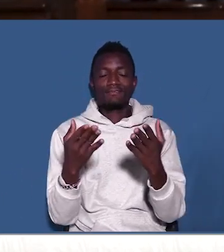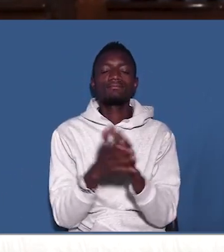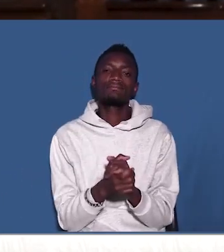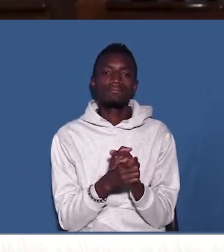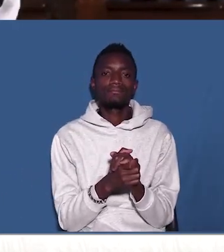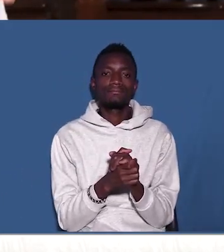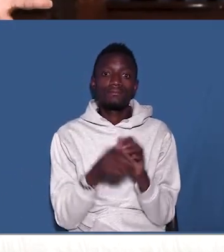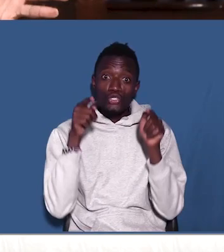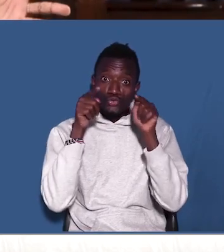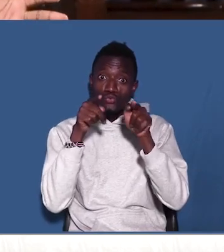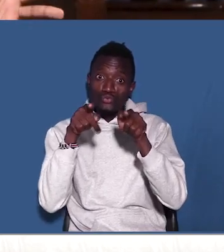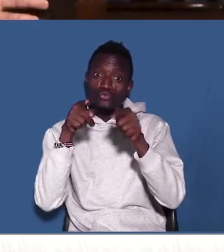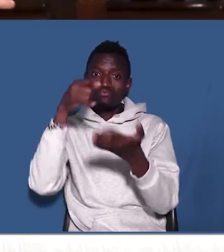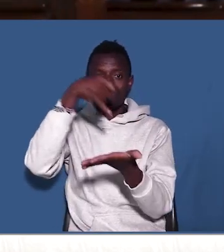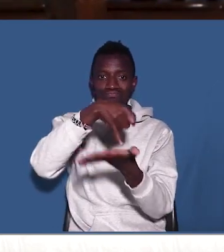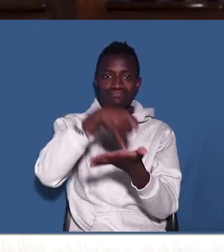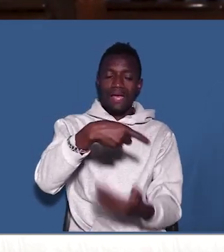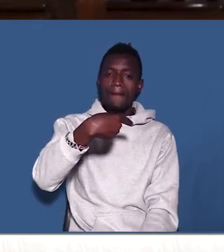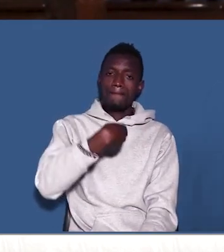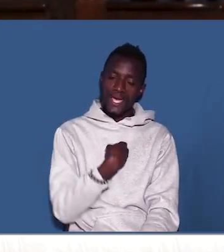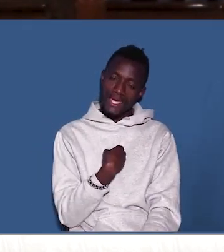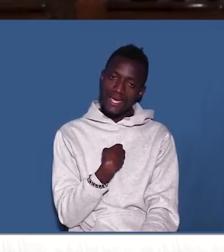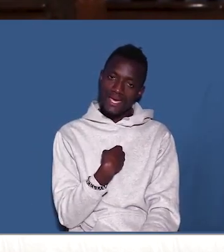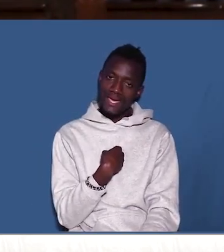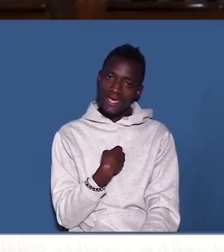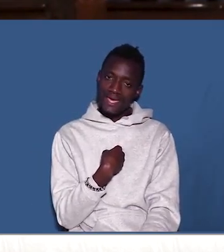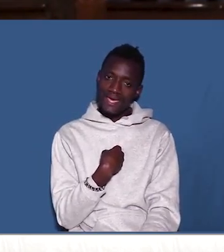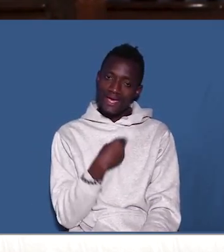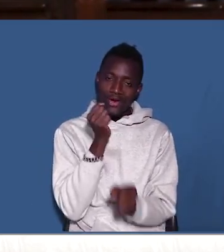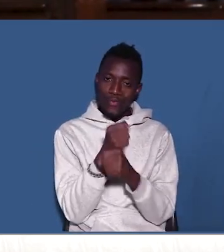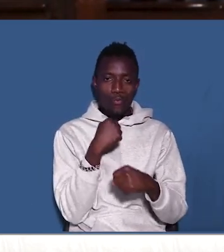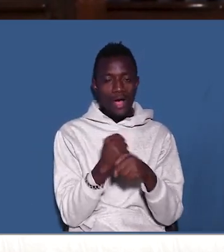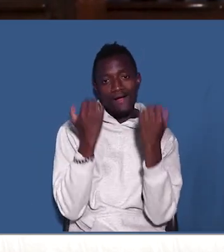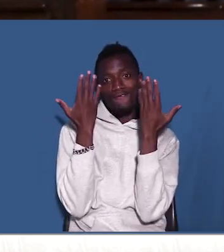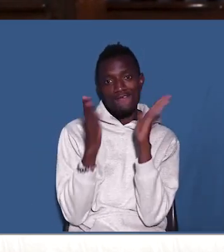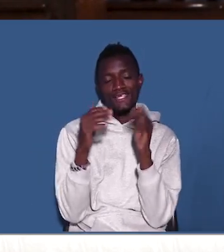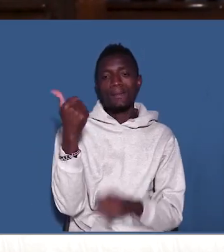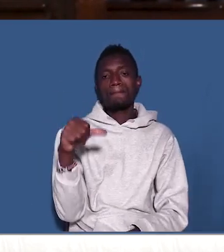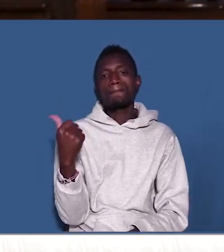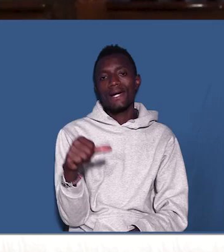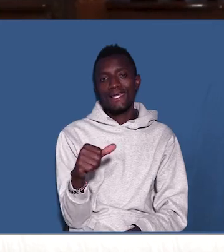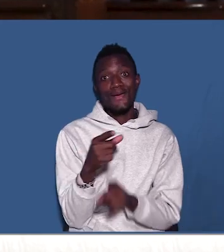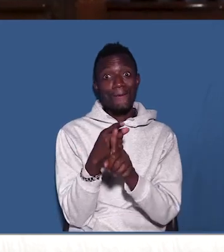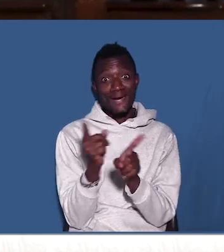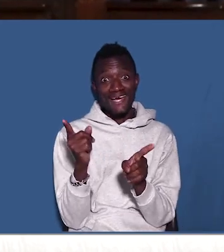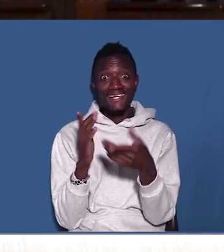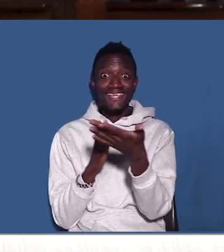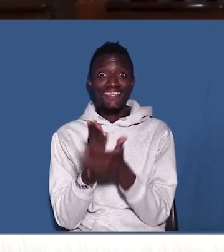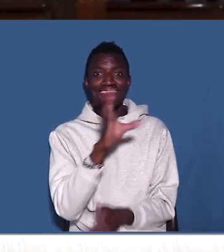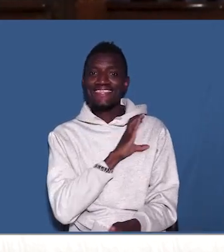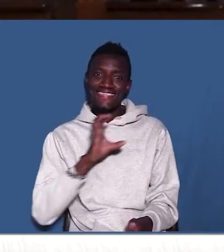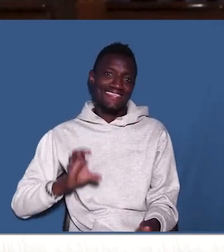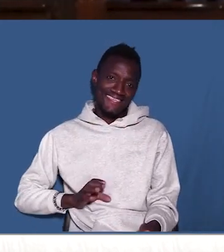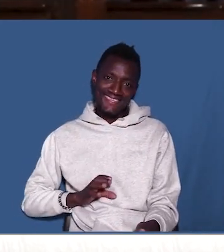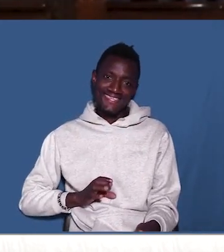You and I haven't, but with him, you will. So I urge you to take